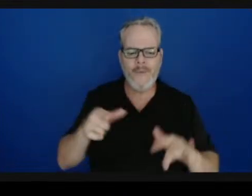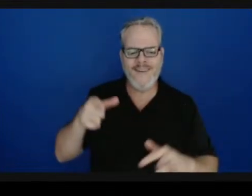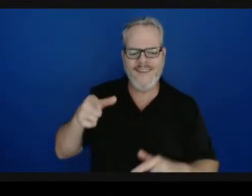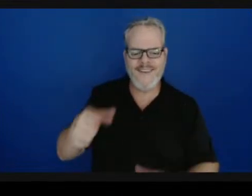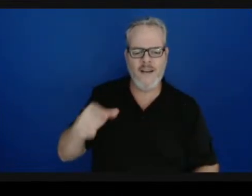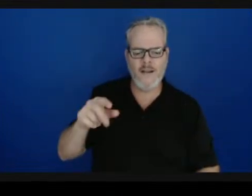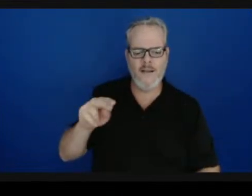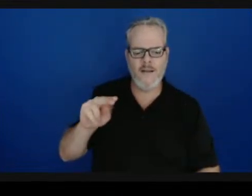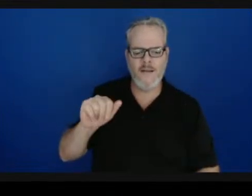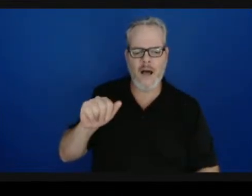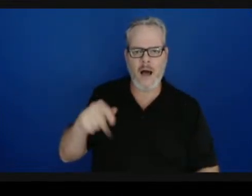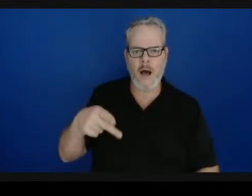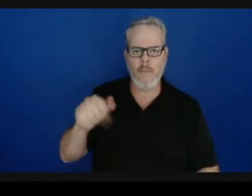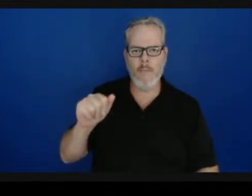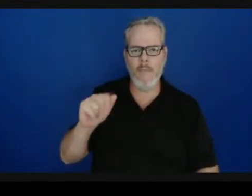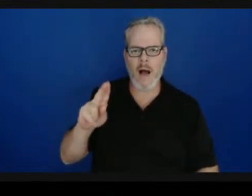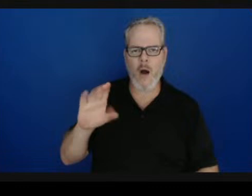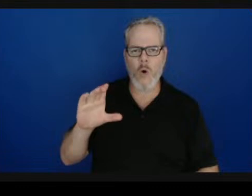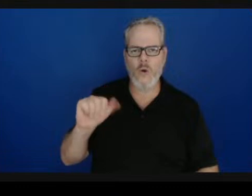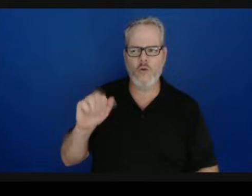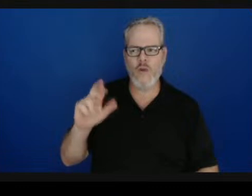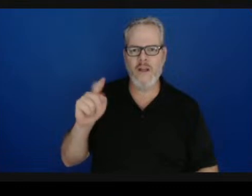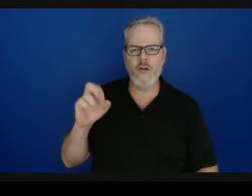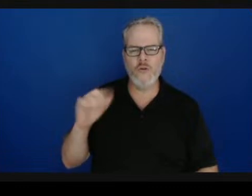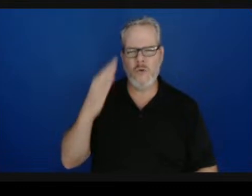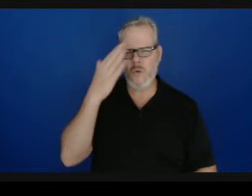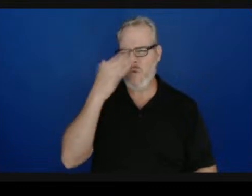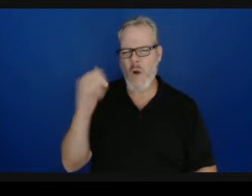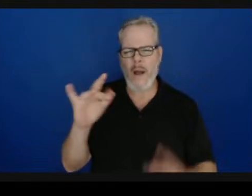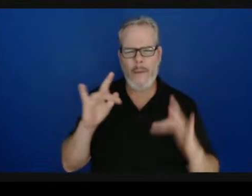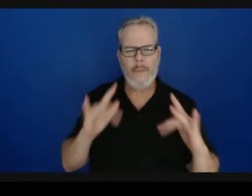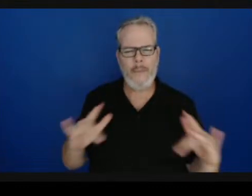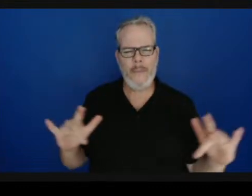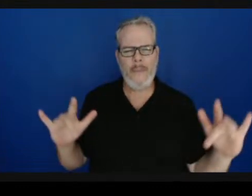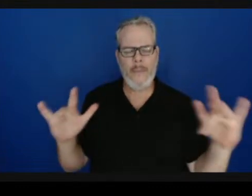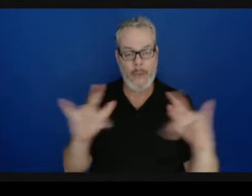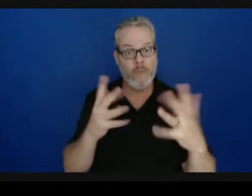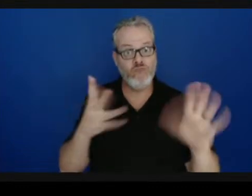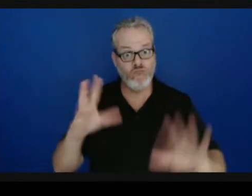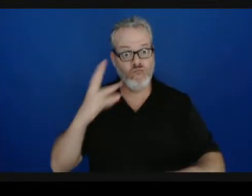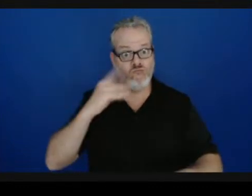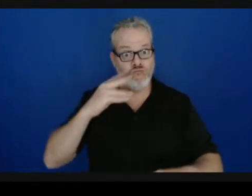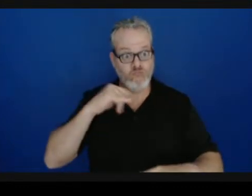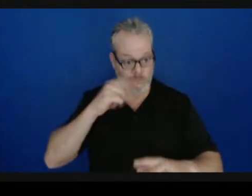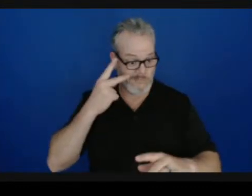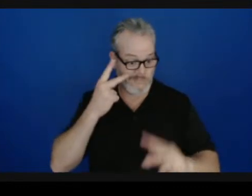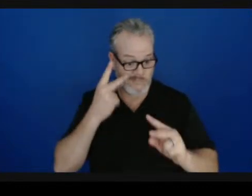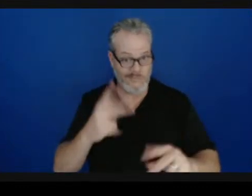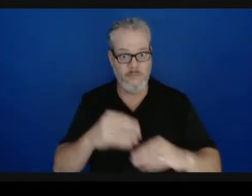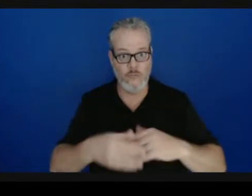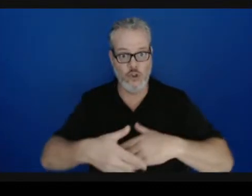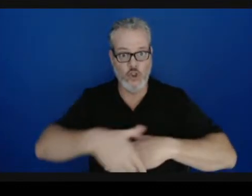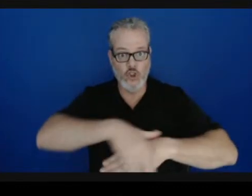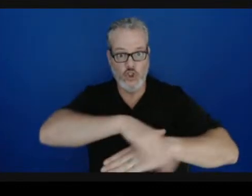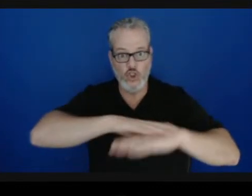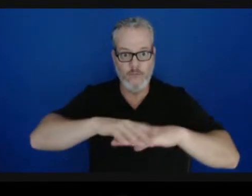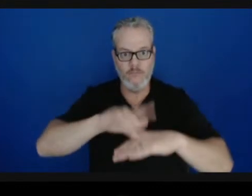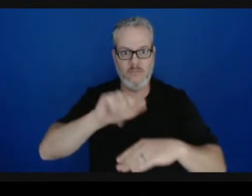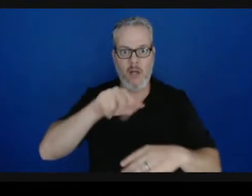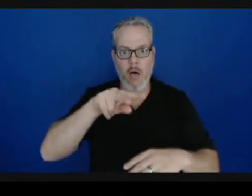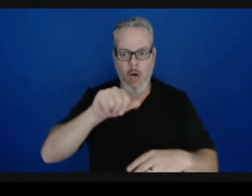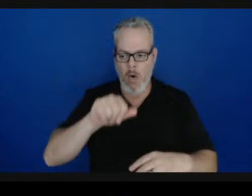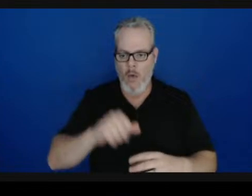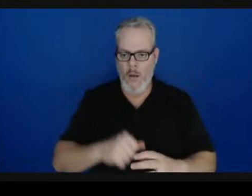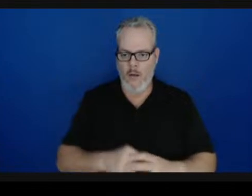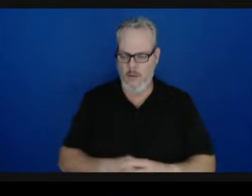flooded with lava from this eruption, of course. So, and we know it's been flooded with lava before, but yeah. Yeah, it's that. Well, that's